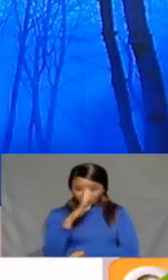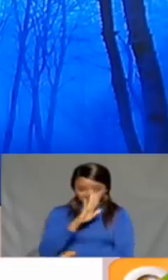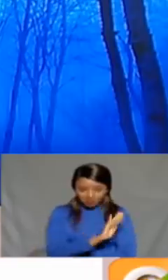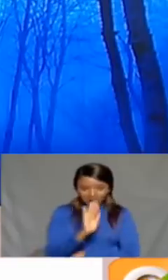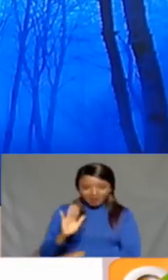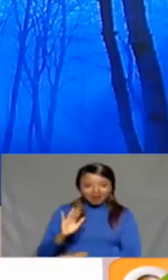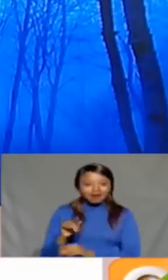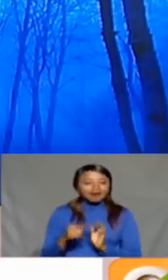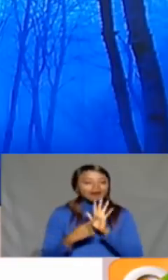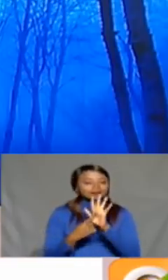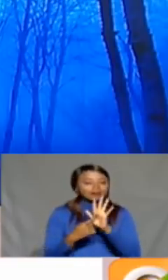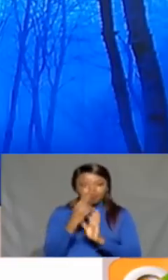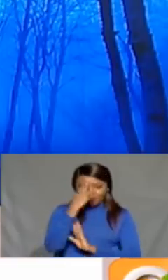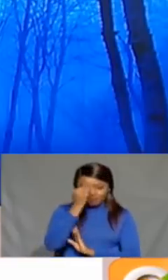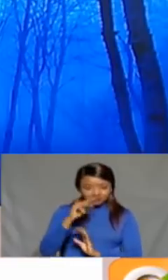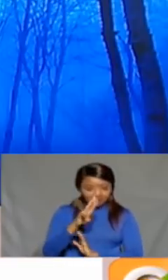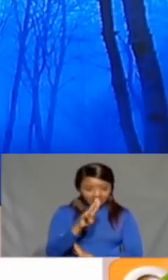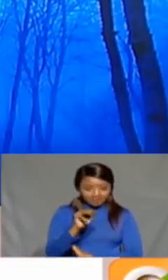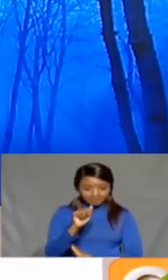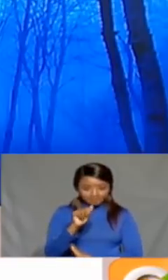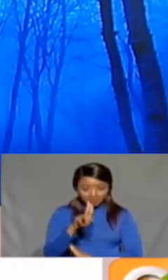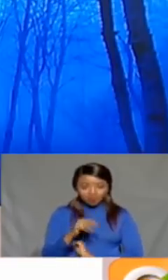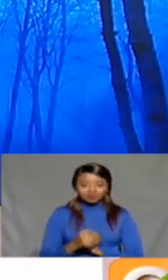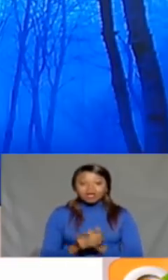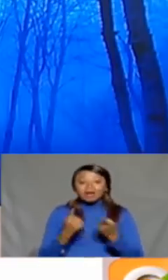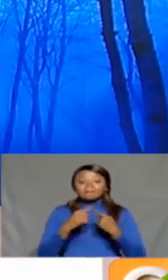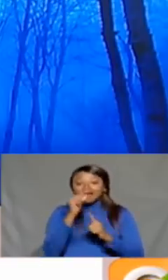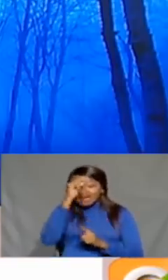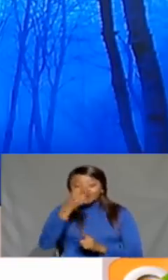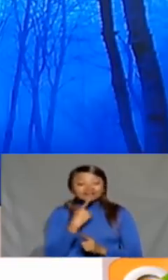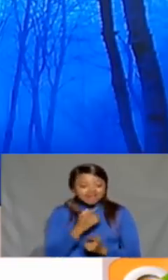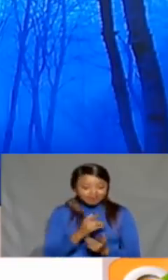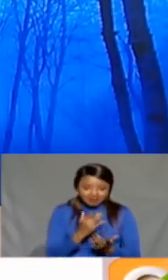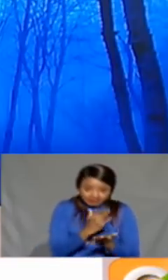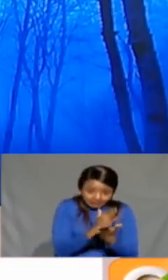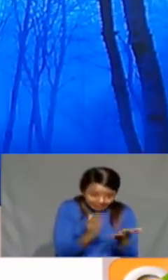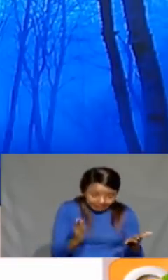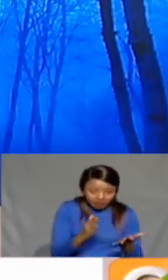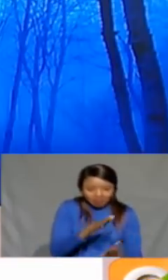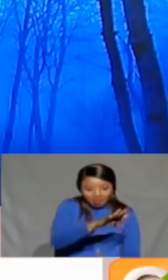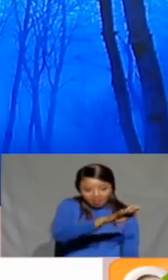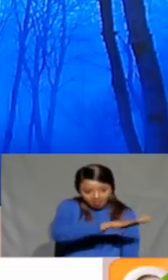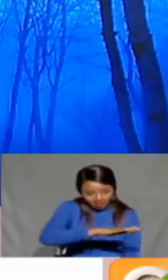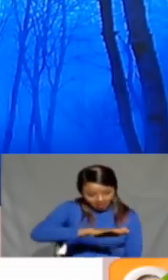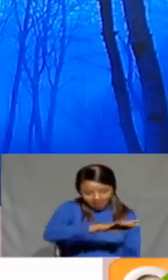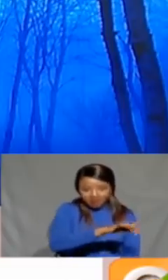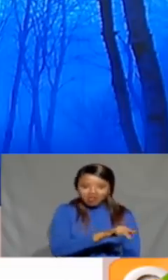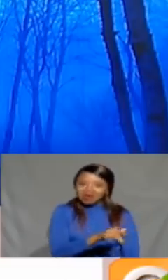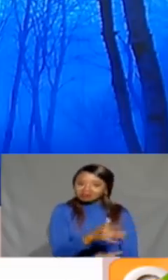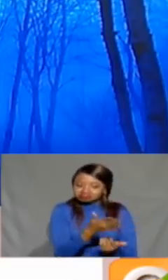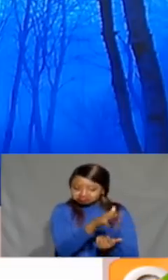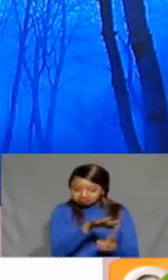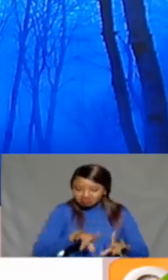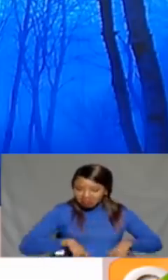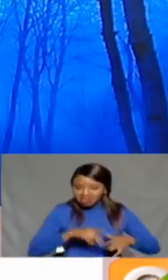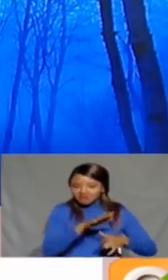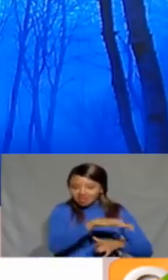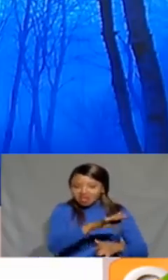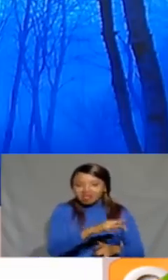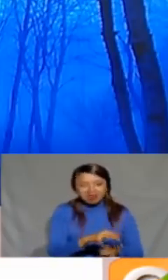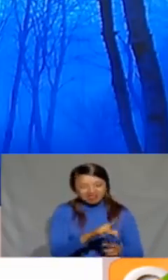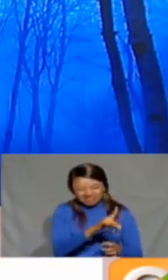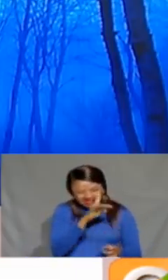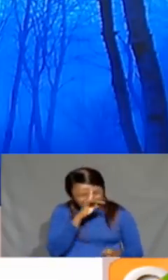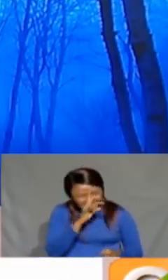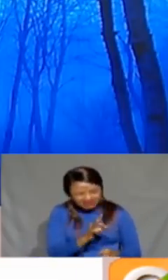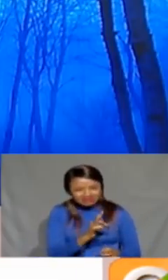the Maasai Mao. Now, the government argues that parts of the areas inhabited by those who encroached into forest land are